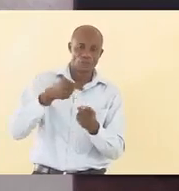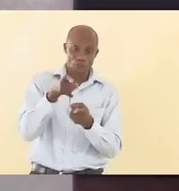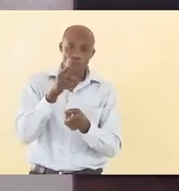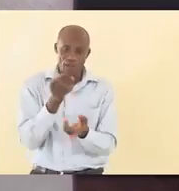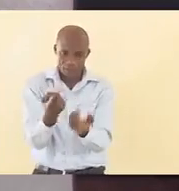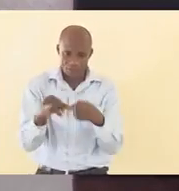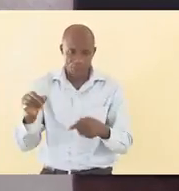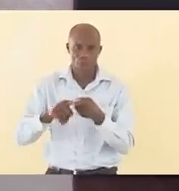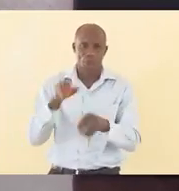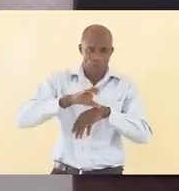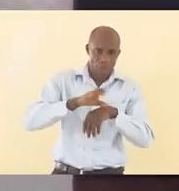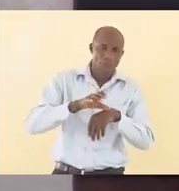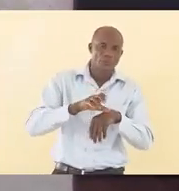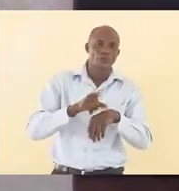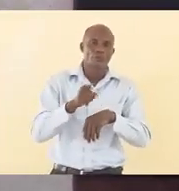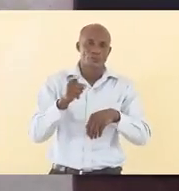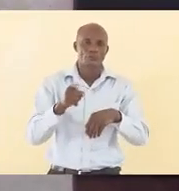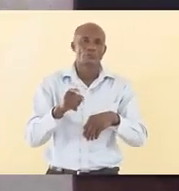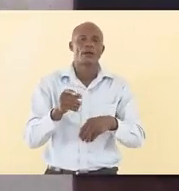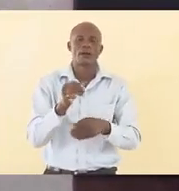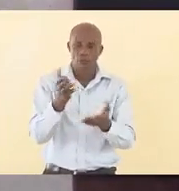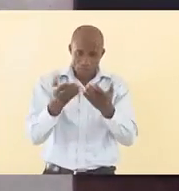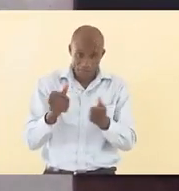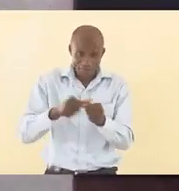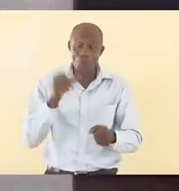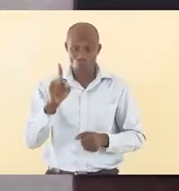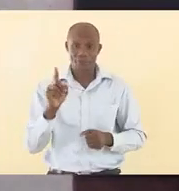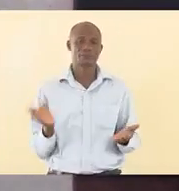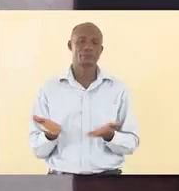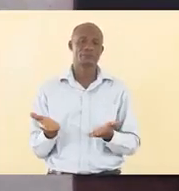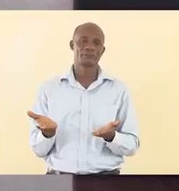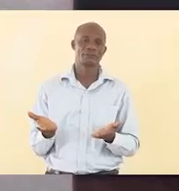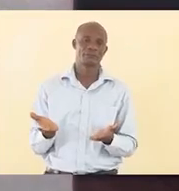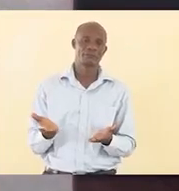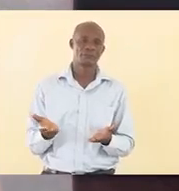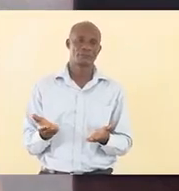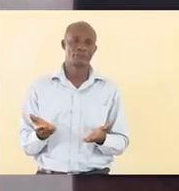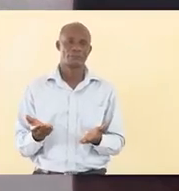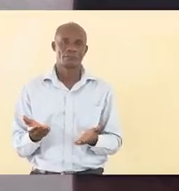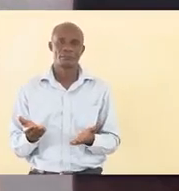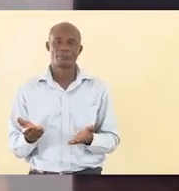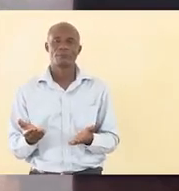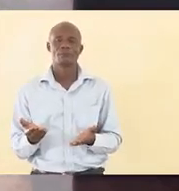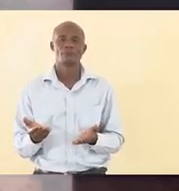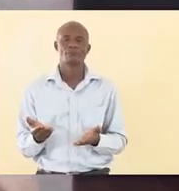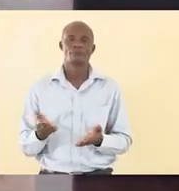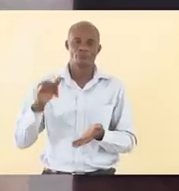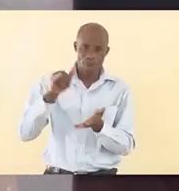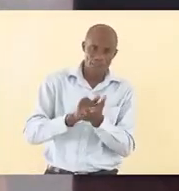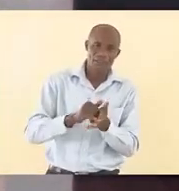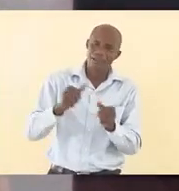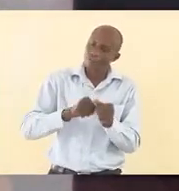When you are coming to church, it has to be that you have, and I want everyone here, 100 or however many you